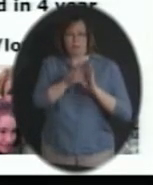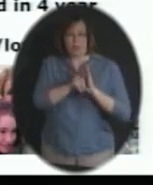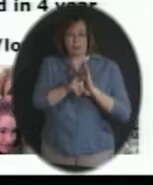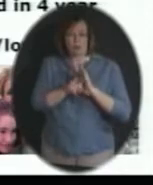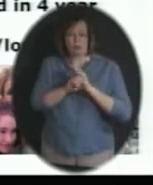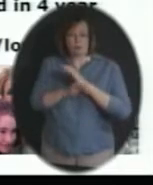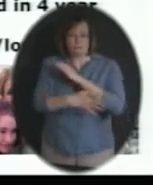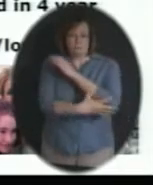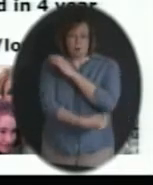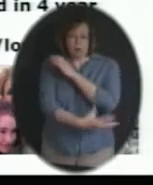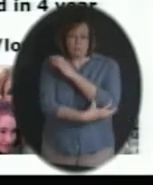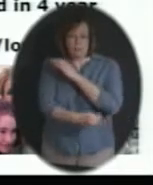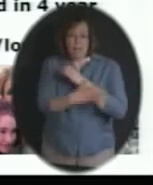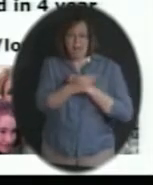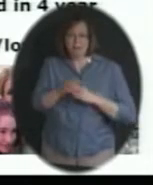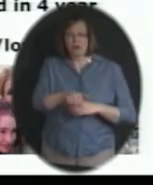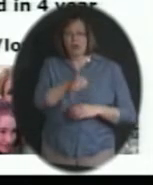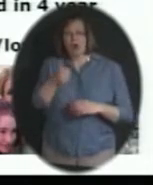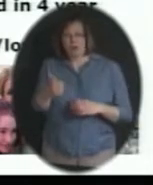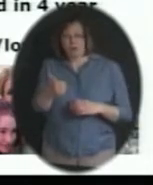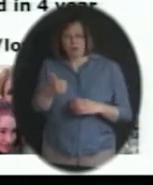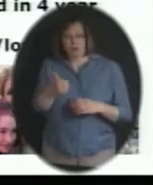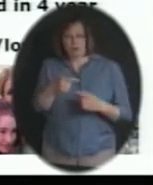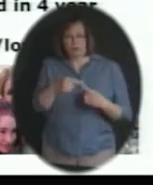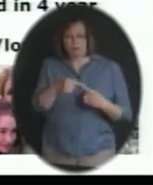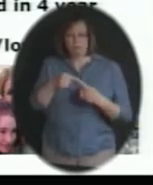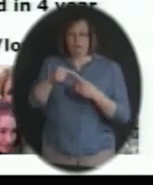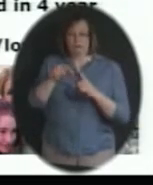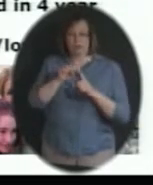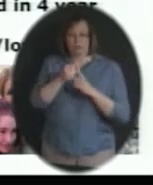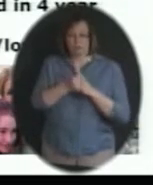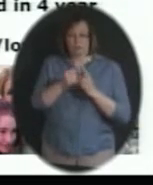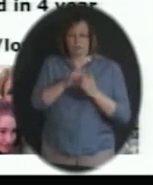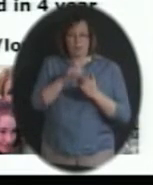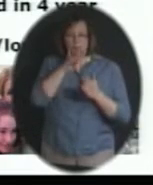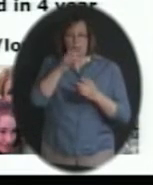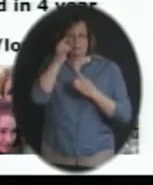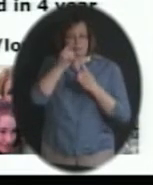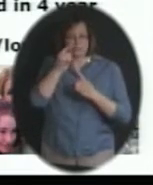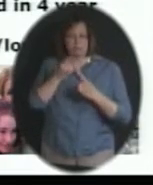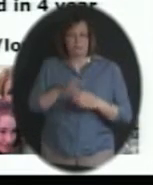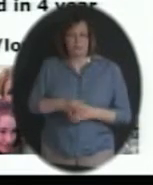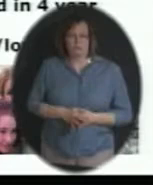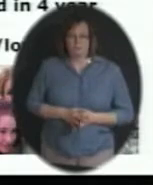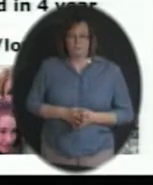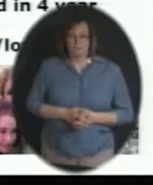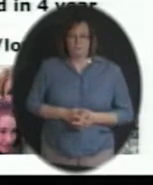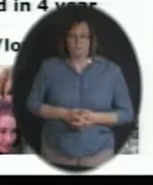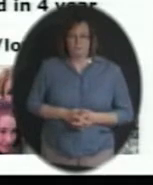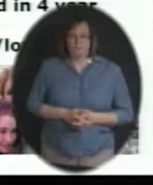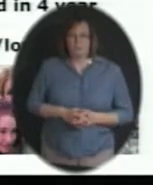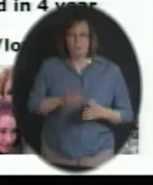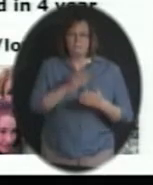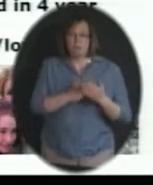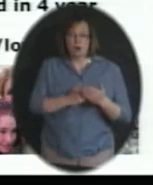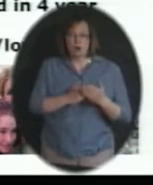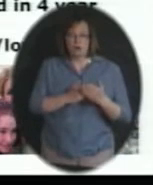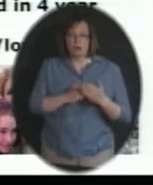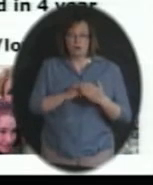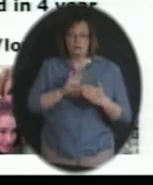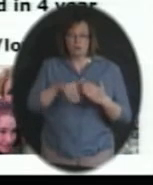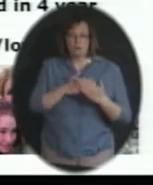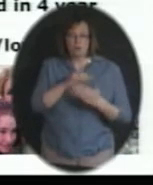poverty? And are there other certain special circumstances that we would consider? Part of the whole